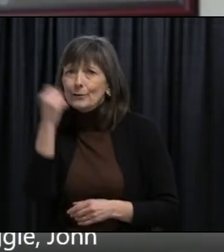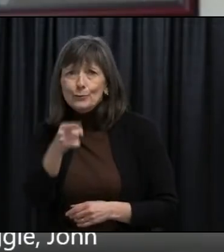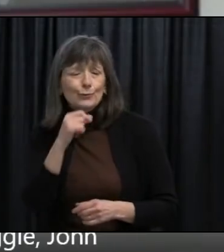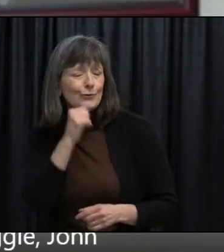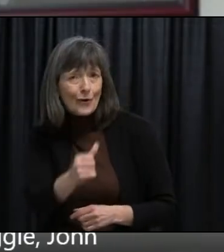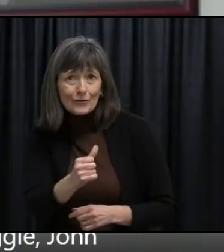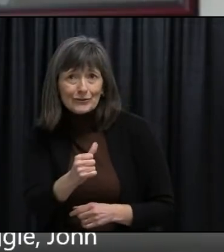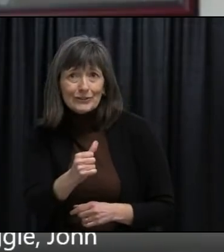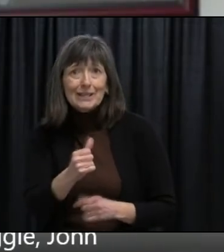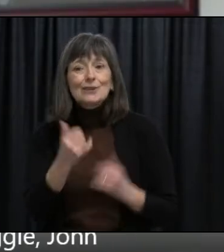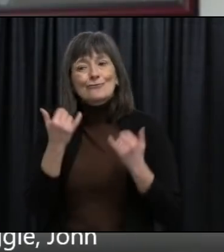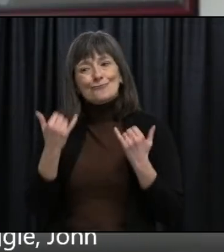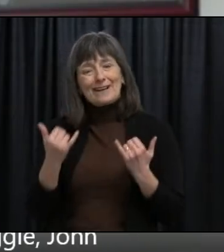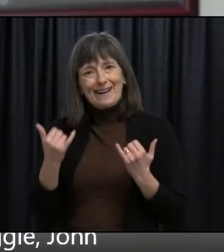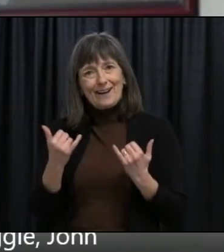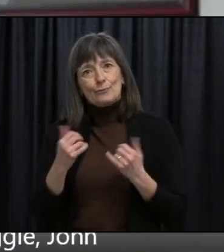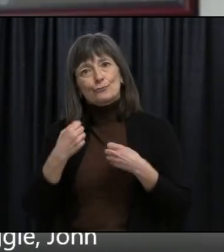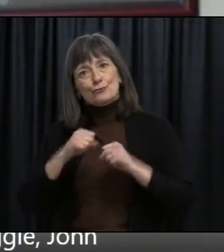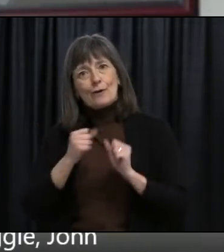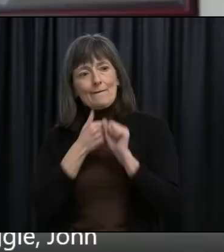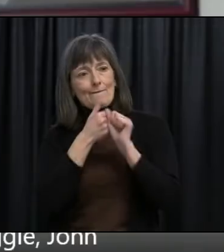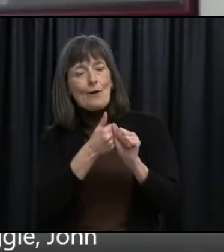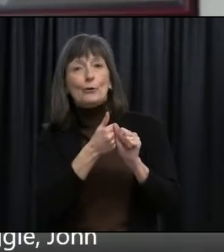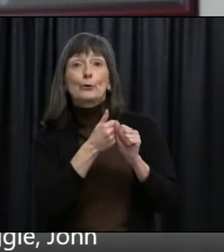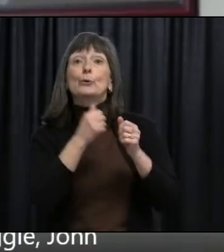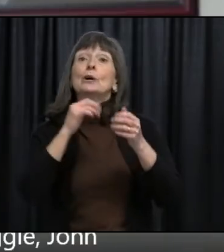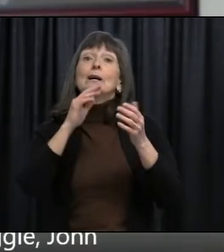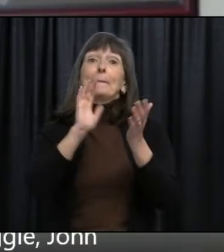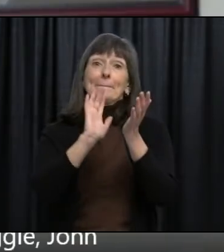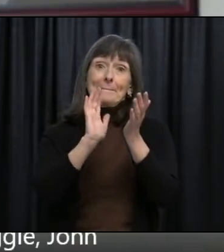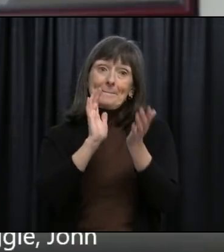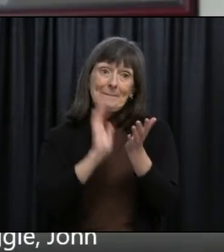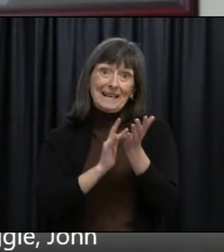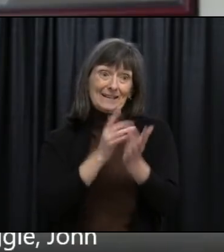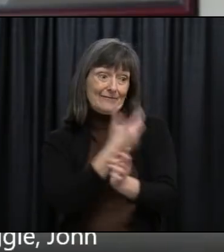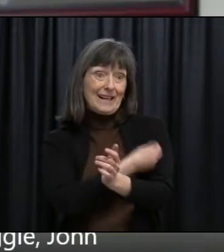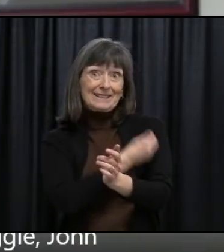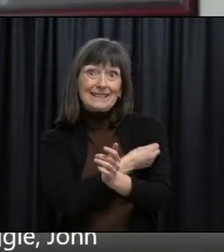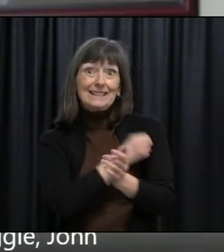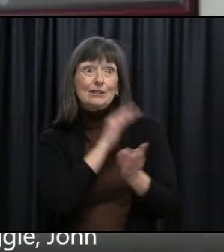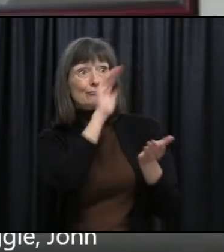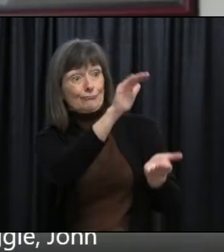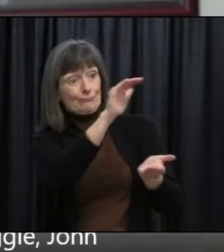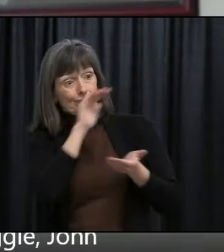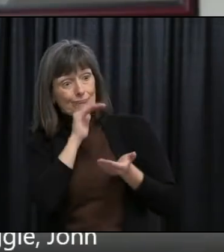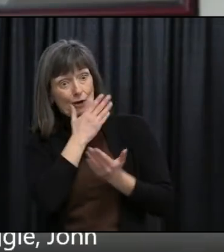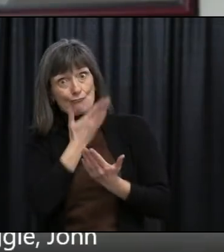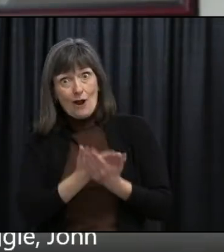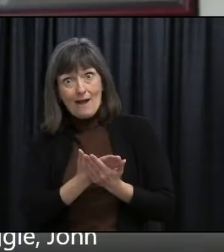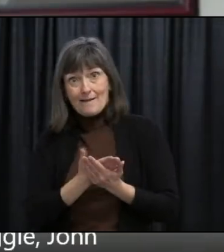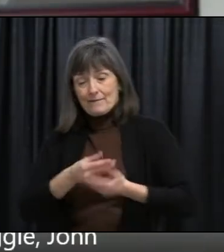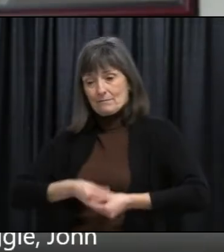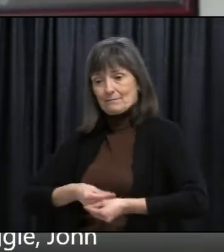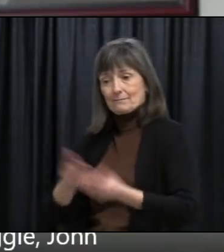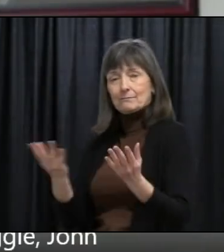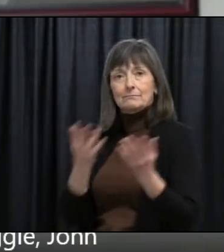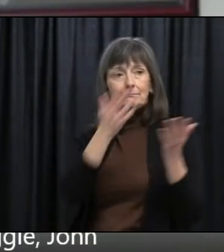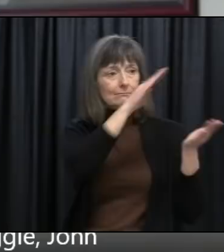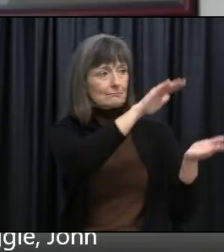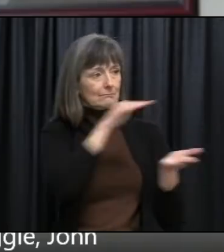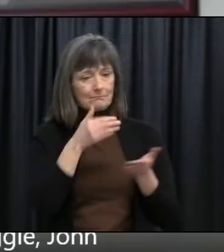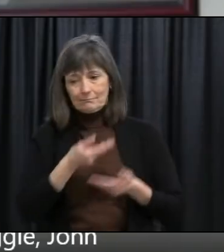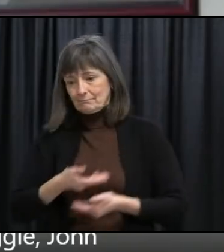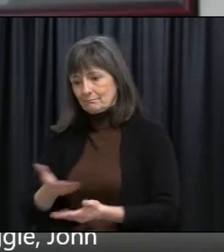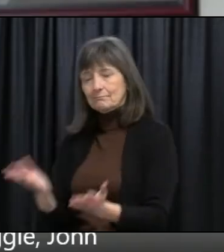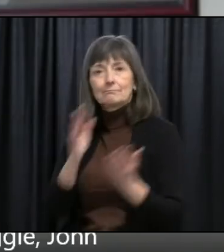vaccine availability, dose availability, coming at the end of that process and near it, if not in the beginning